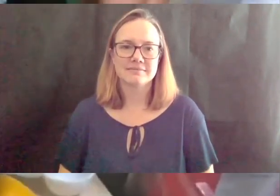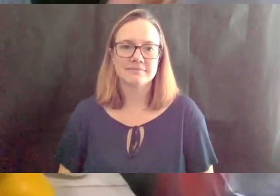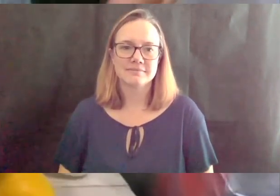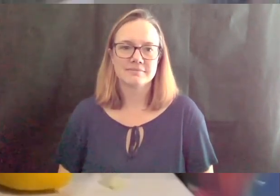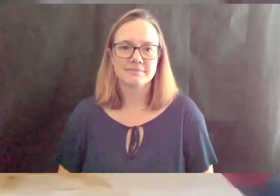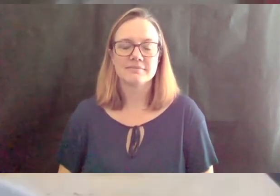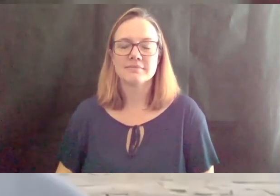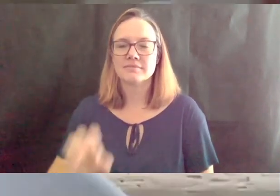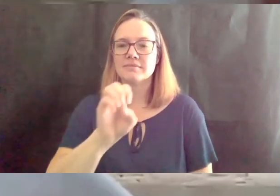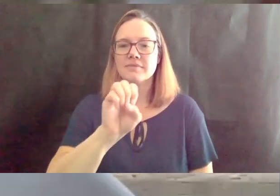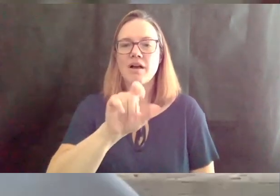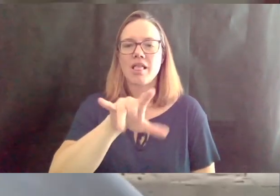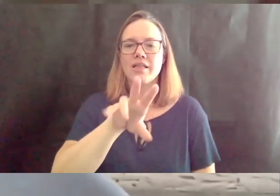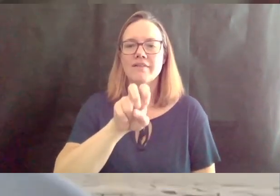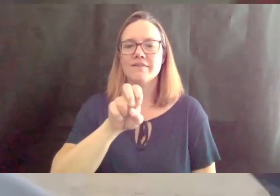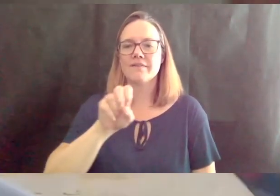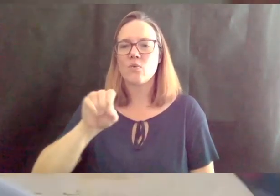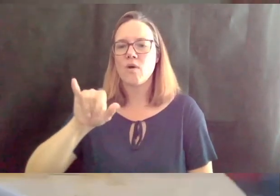Some olive oil.